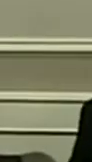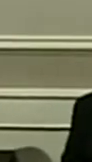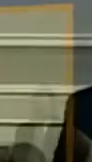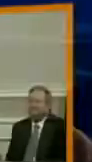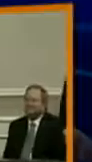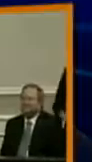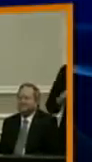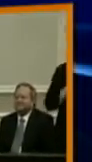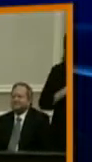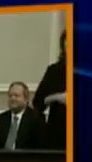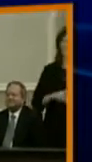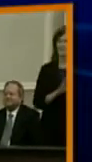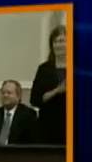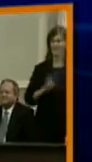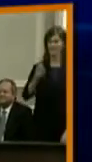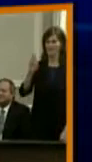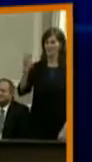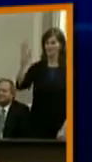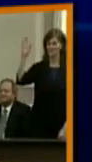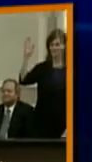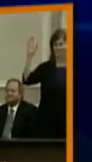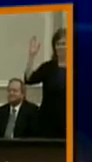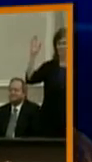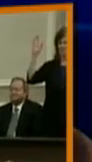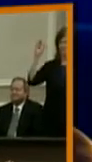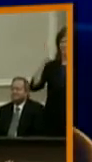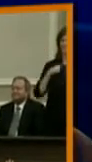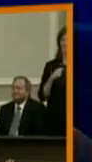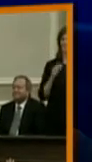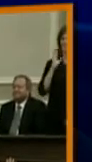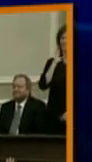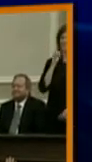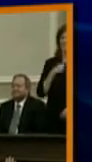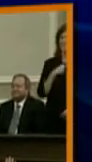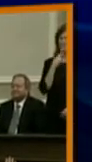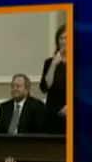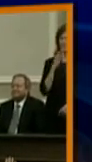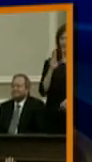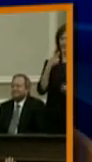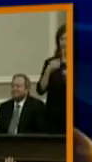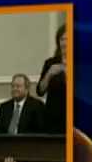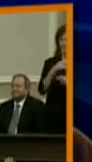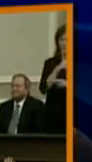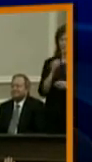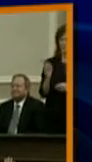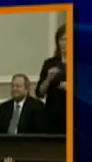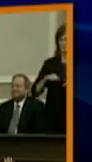Please raise your right hand, and where appropriate, state your name and residence.